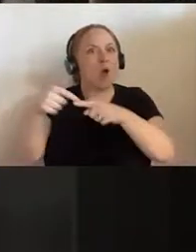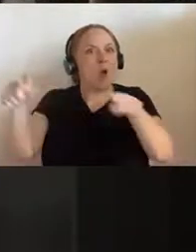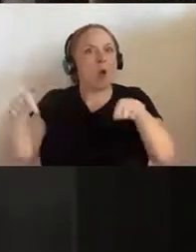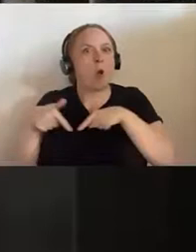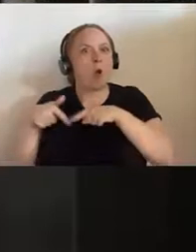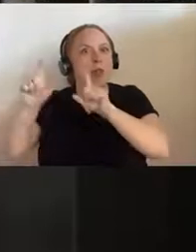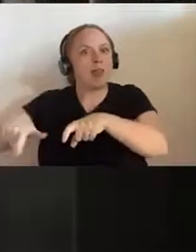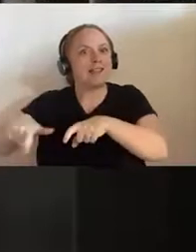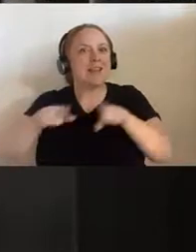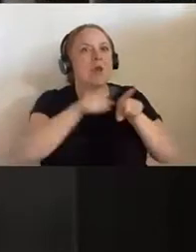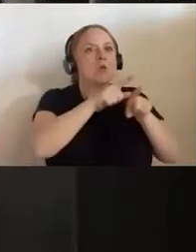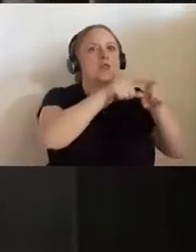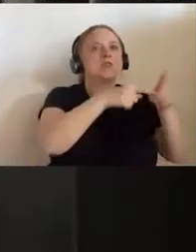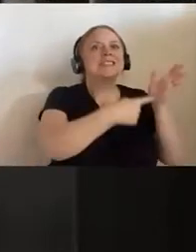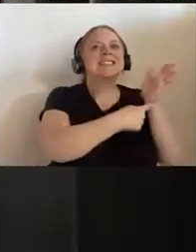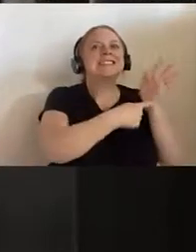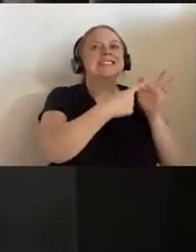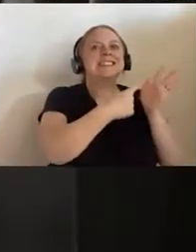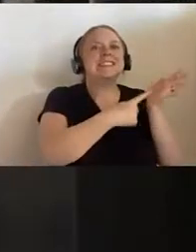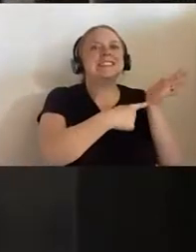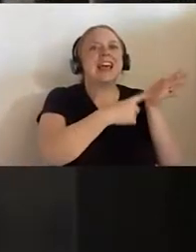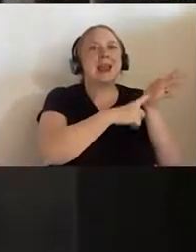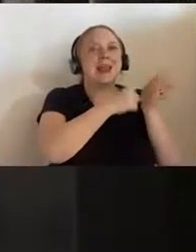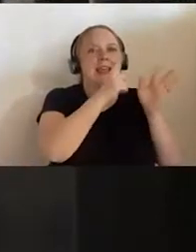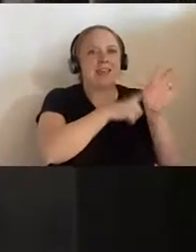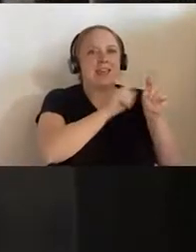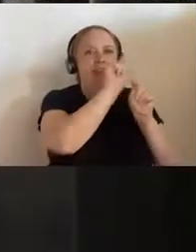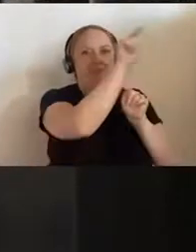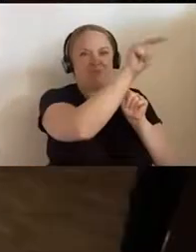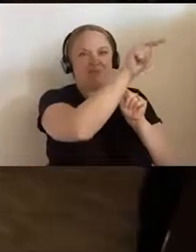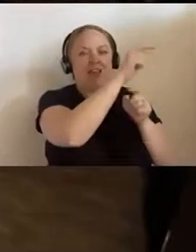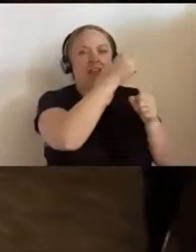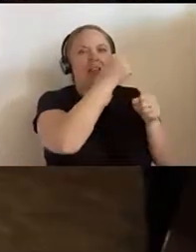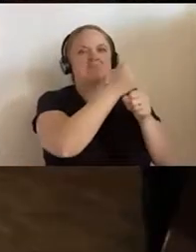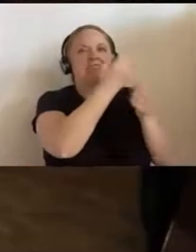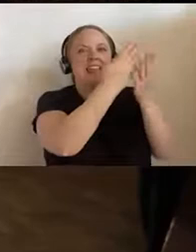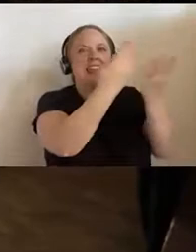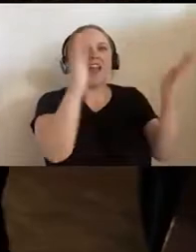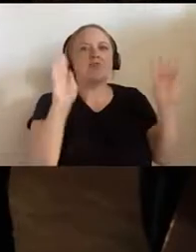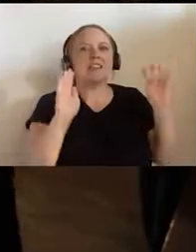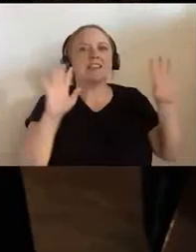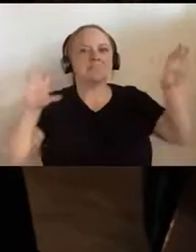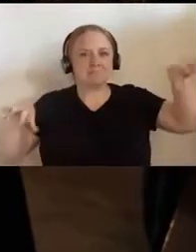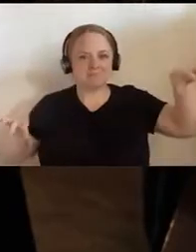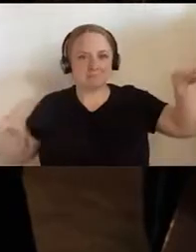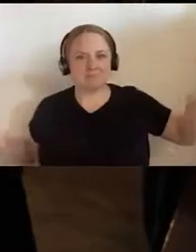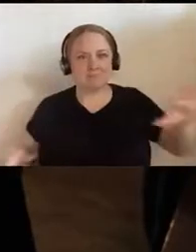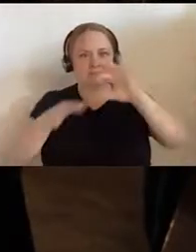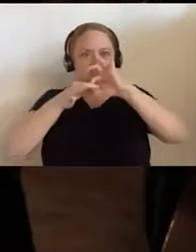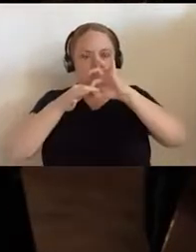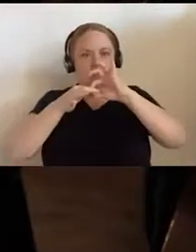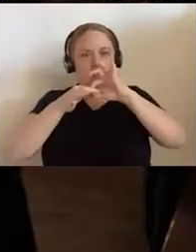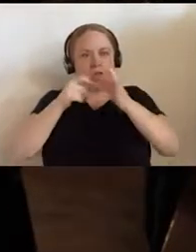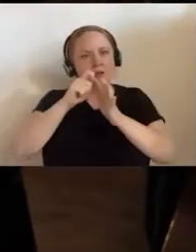the Tetley, which is a gallery space in Leeds as well. So from there, the project really evolved into thinking